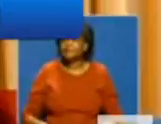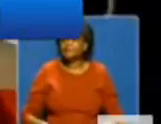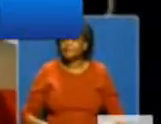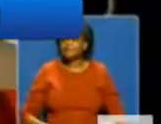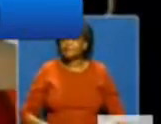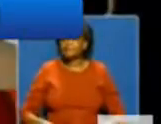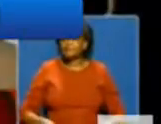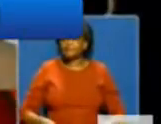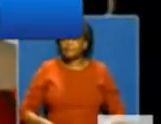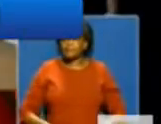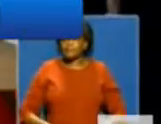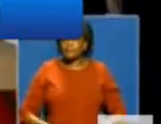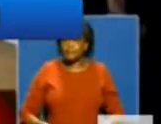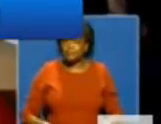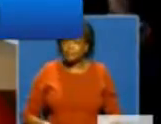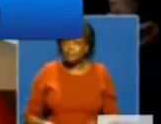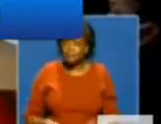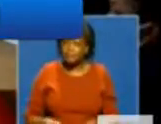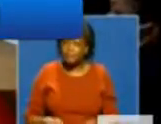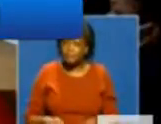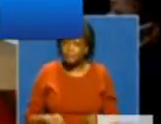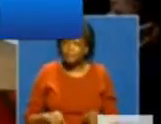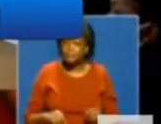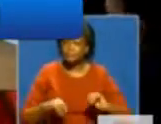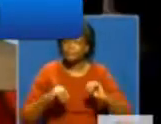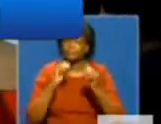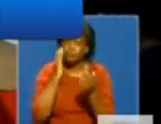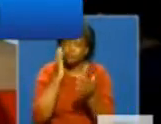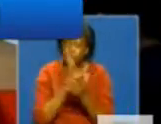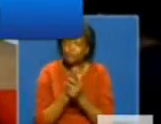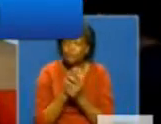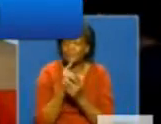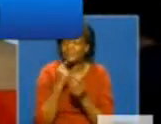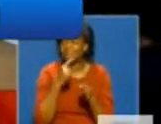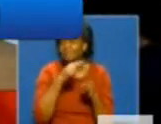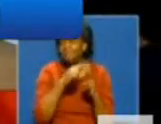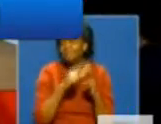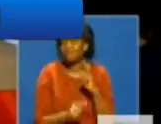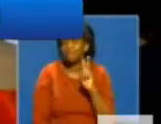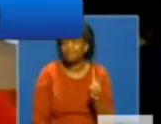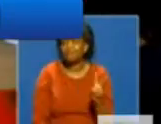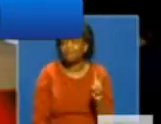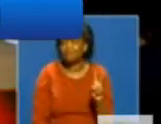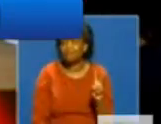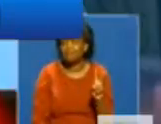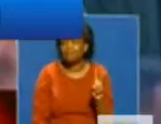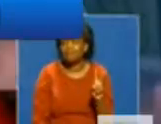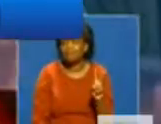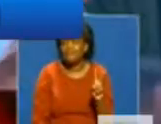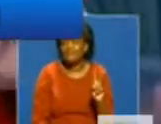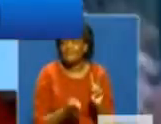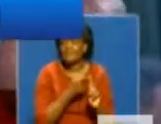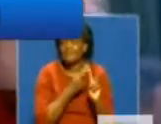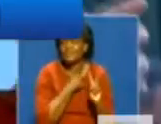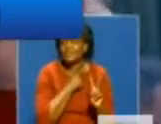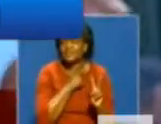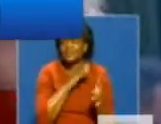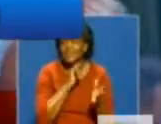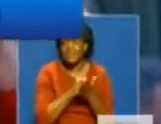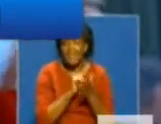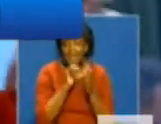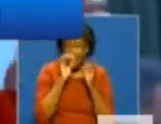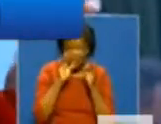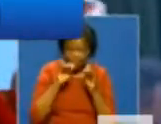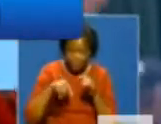Thank you. My Lord, we are saying two things, and I quite agree with you. We are saying first that if we follow